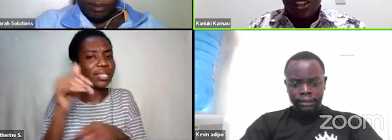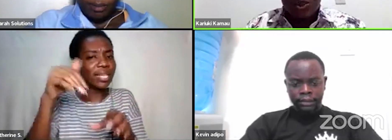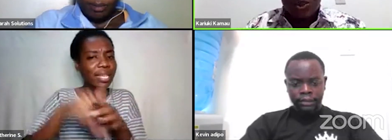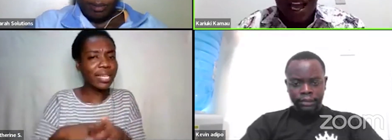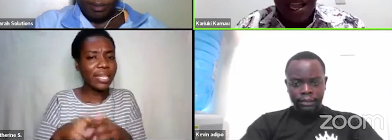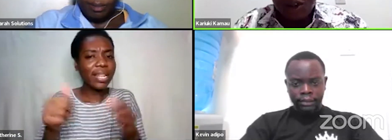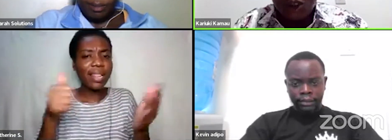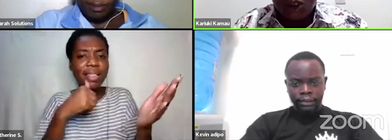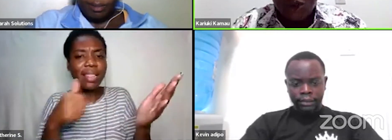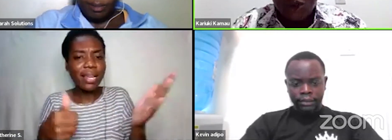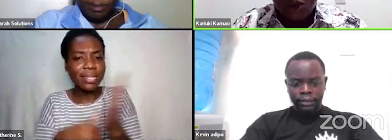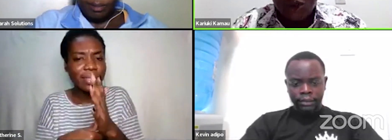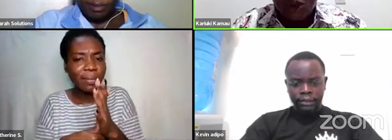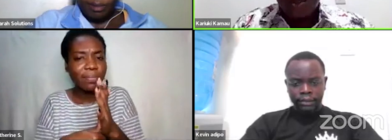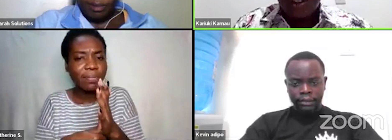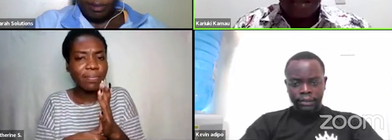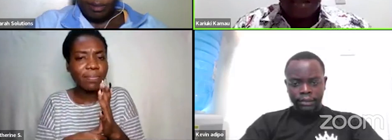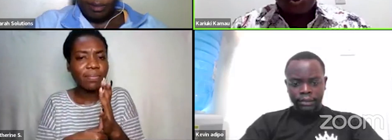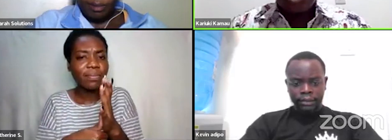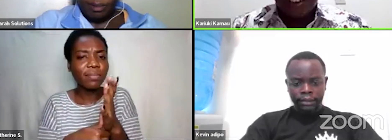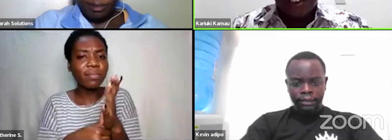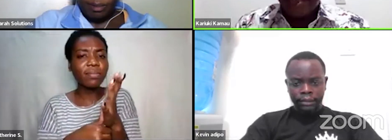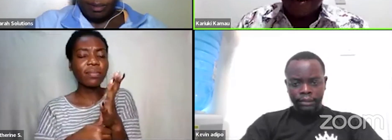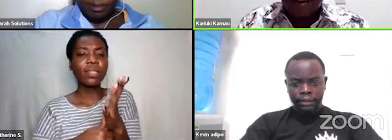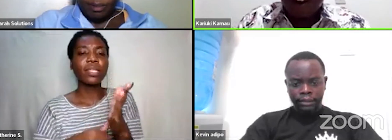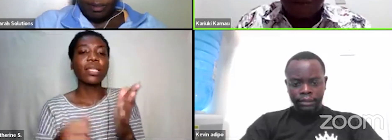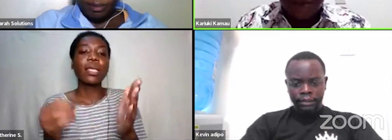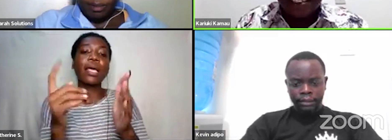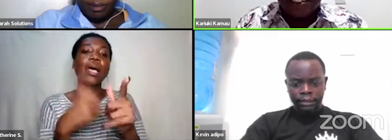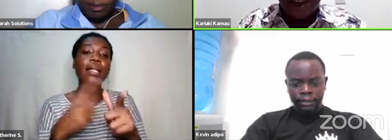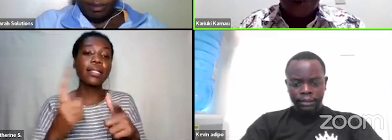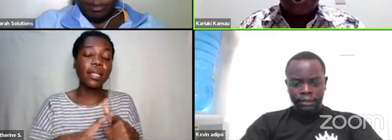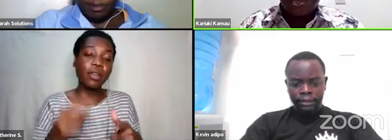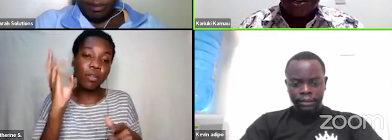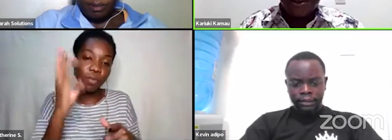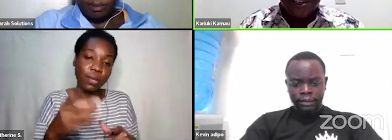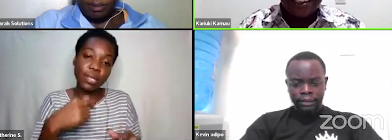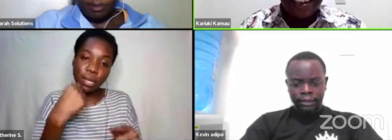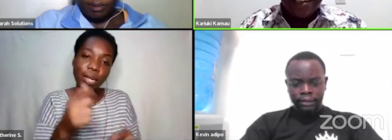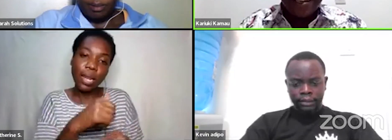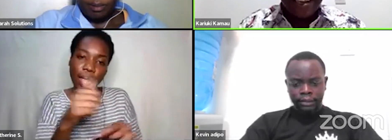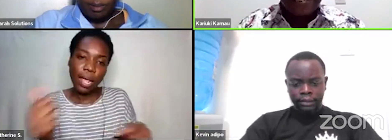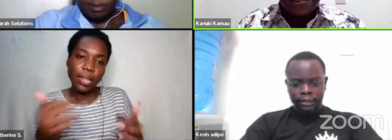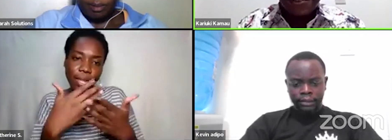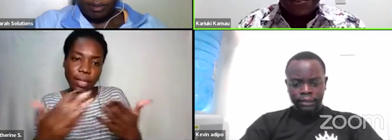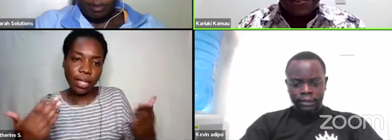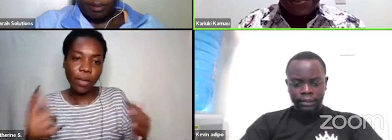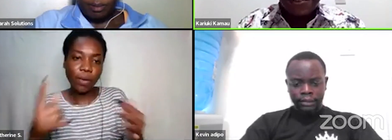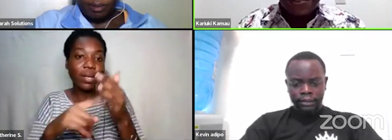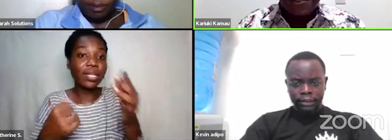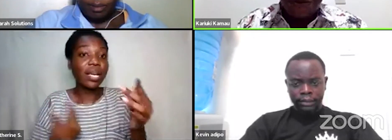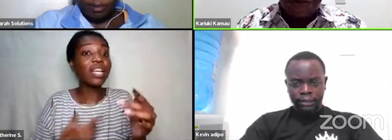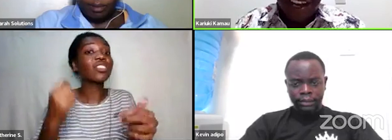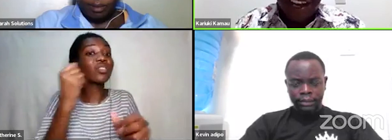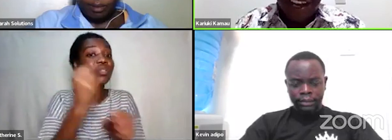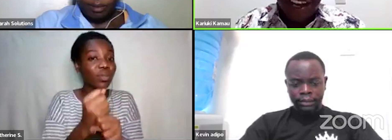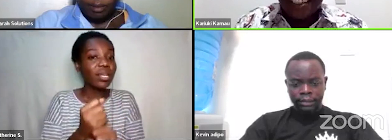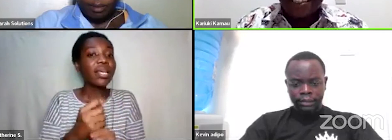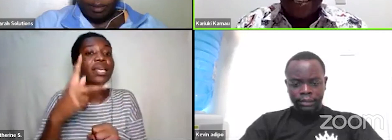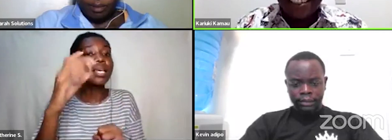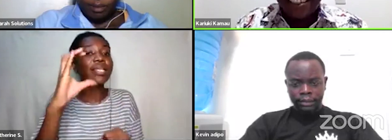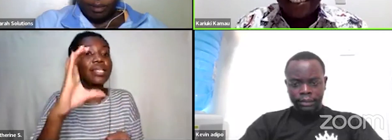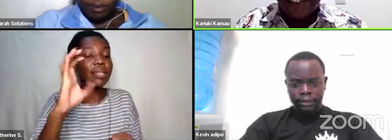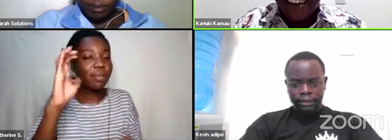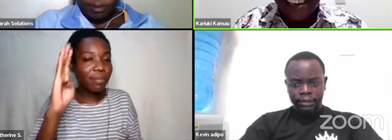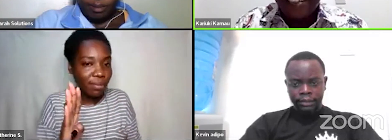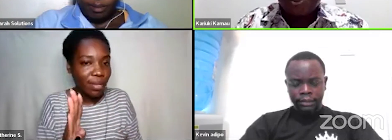so that we are able to tell the other corporates what we are doing. KCB Kencom branch wrote that